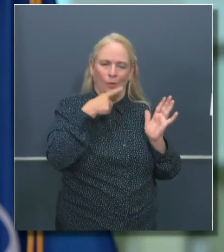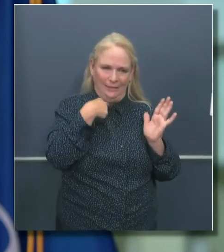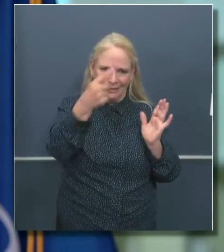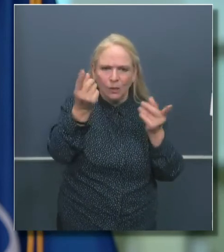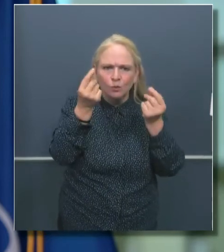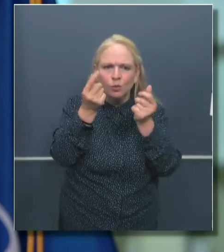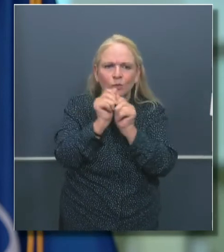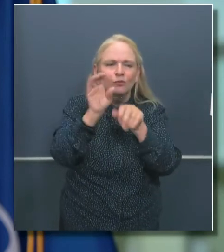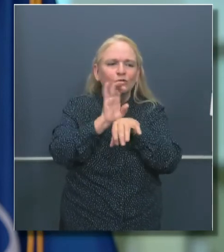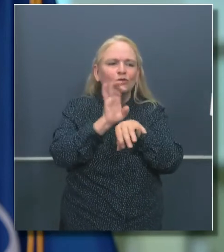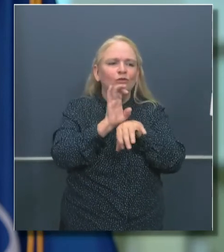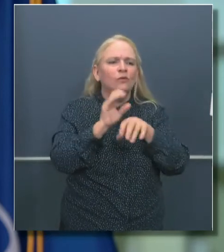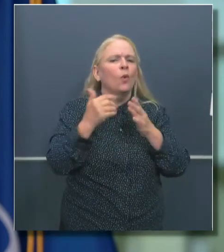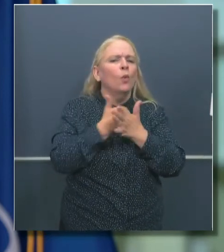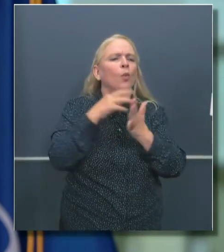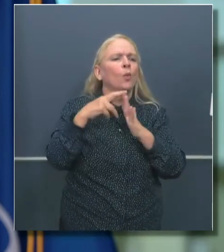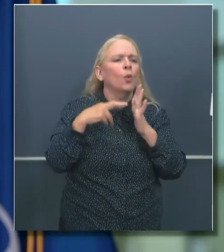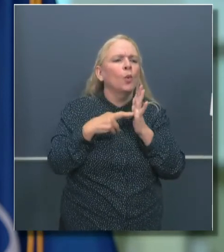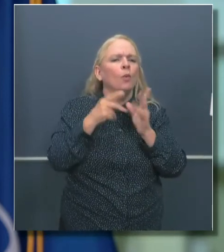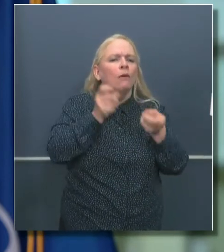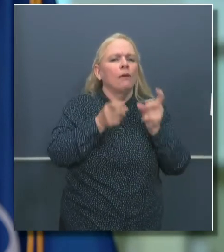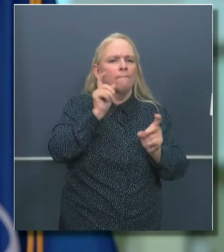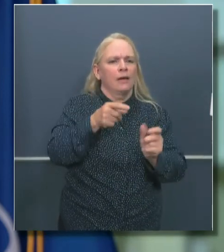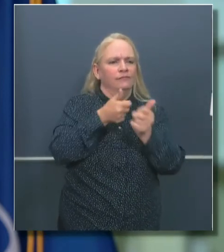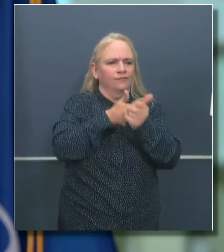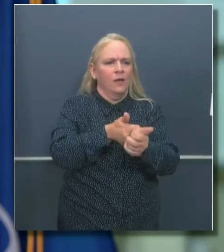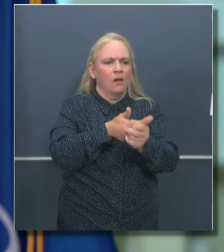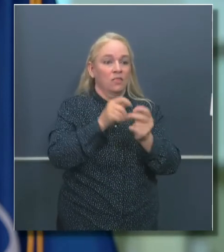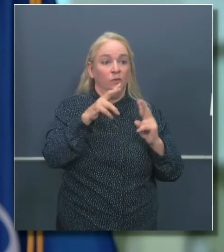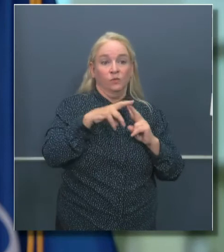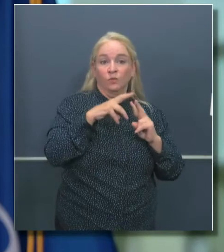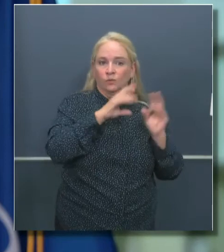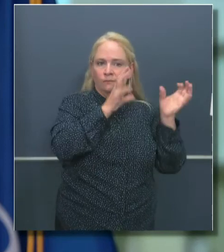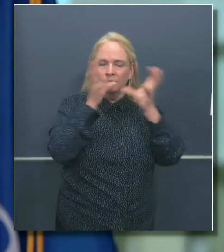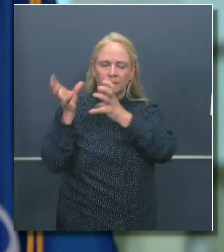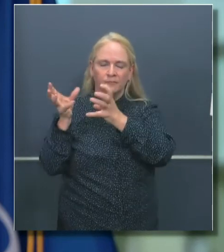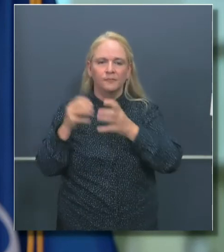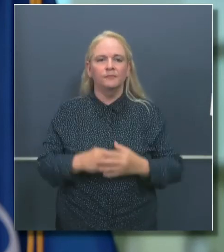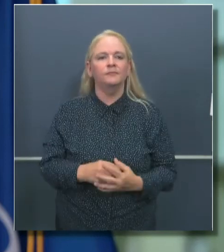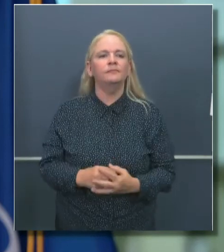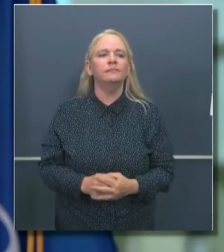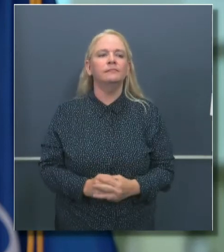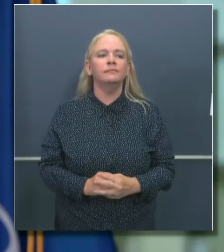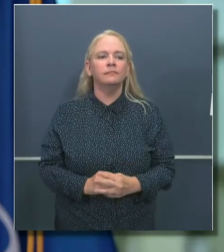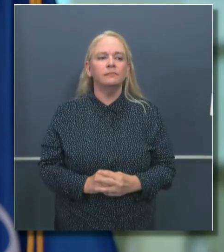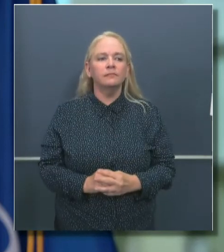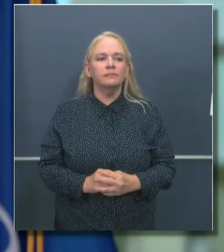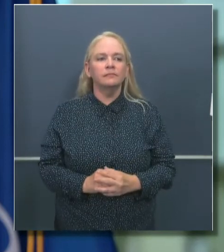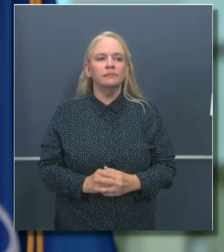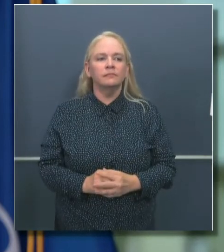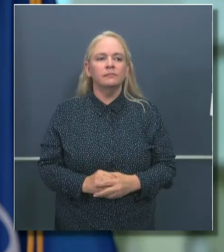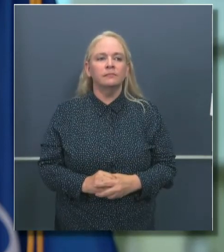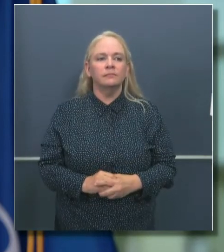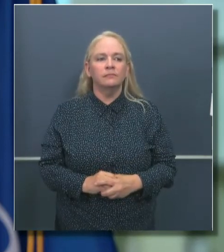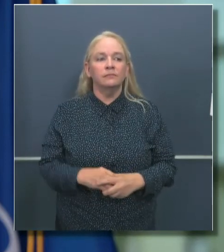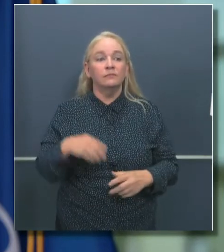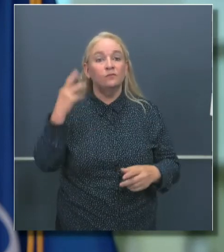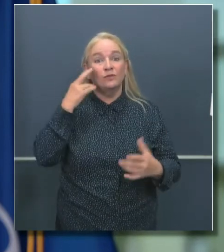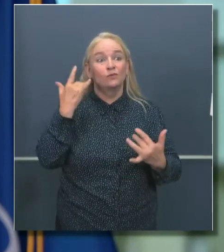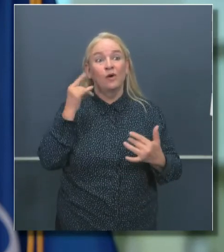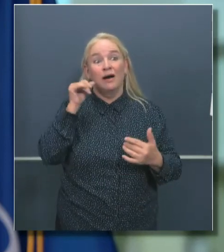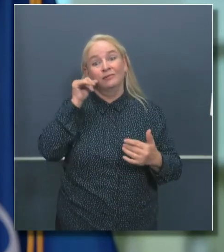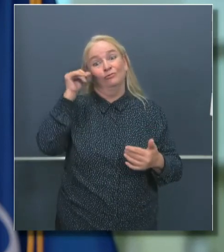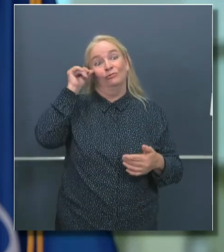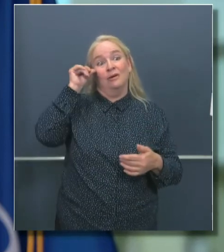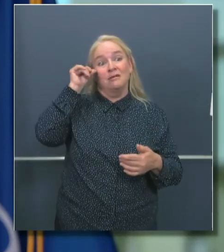covid19.ca.gov website. So specifically, we updated the guidelines yesterday in that space. I referenced yesterday